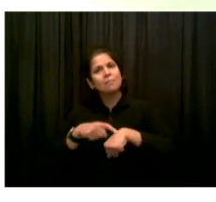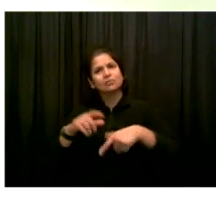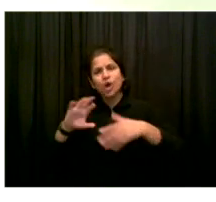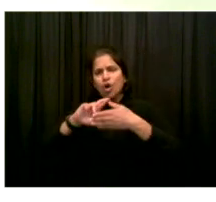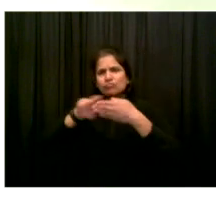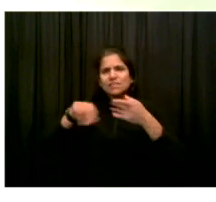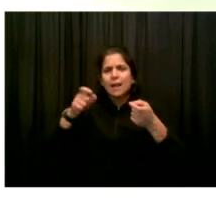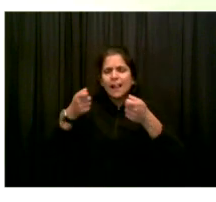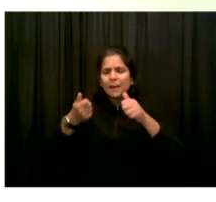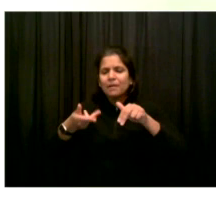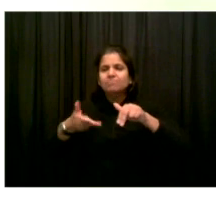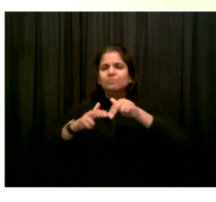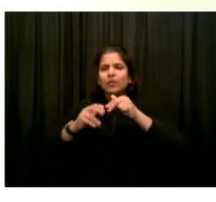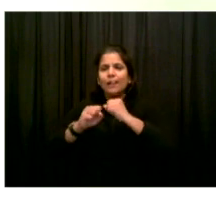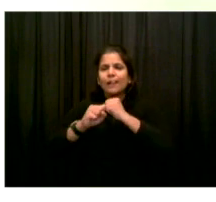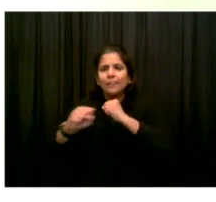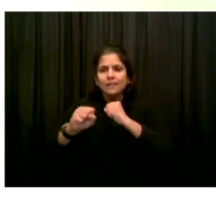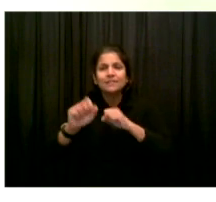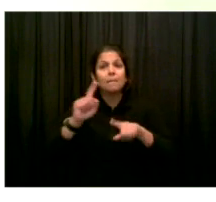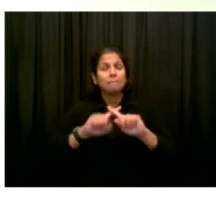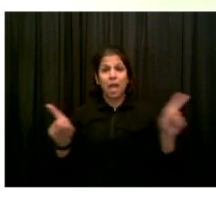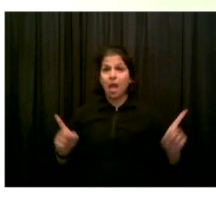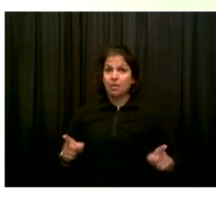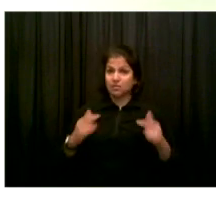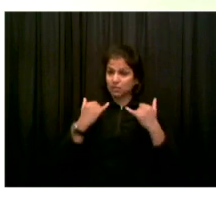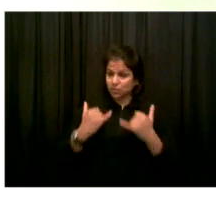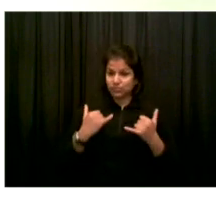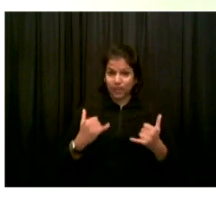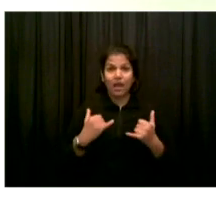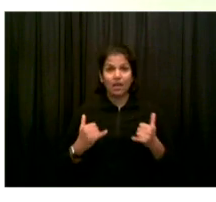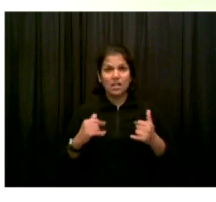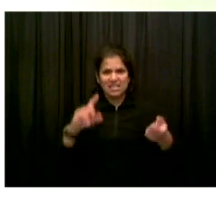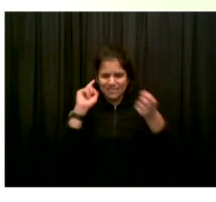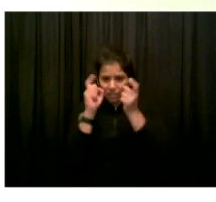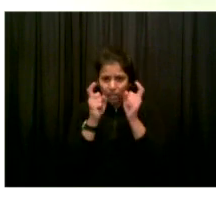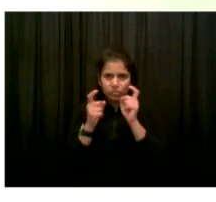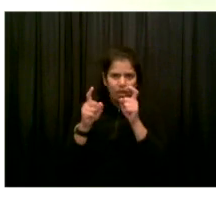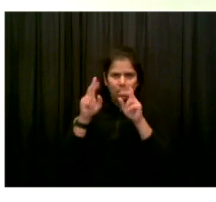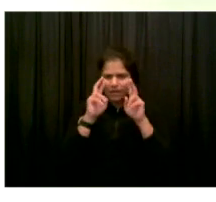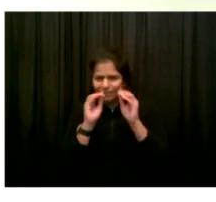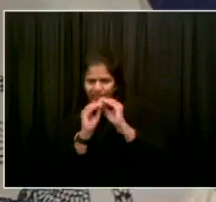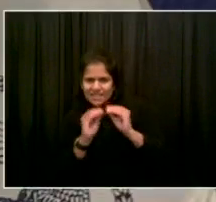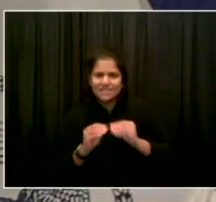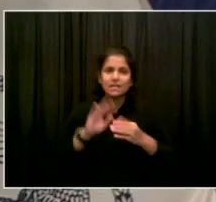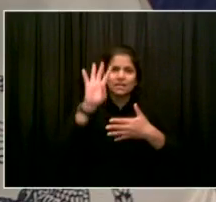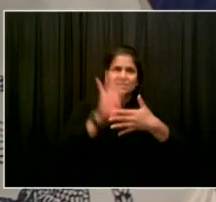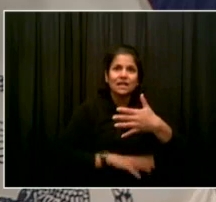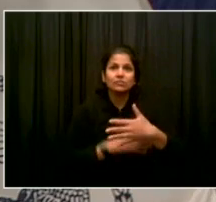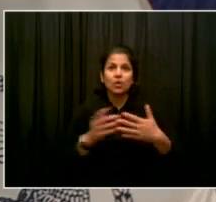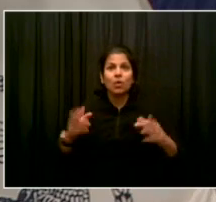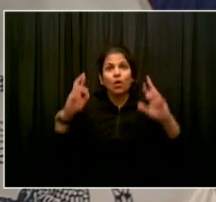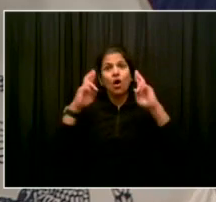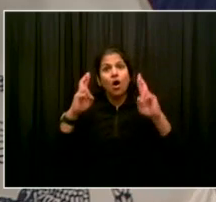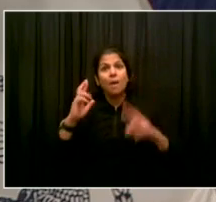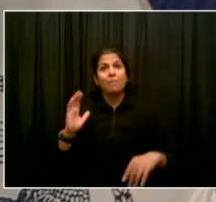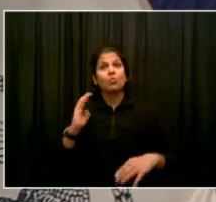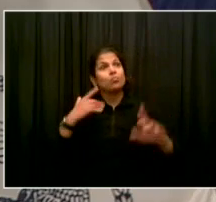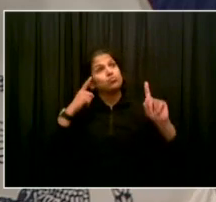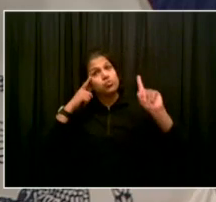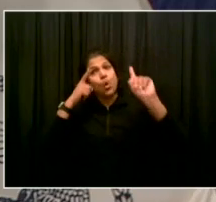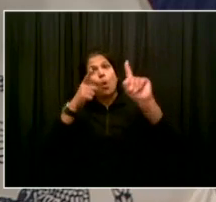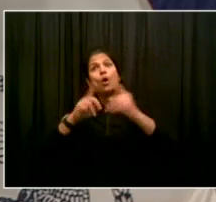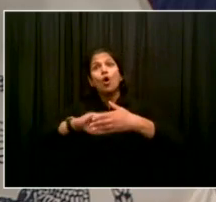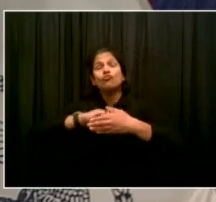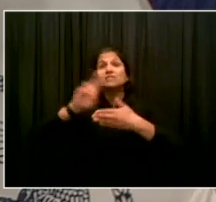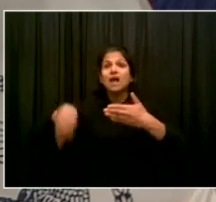operational changes to get us back to our constant goal of 24 hours. Thanks, James. Thank you. Go ahead, James.